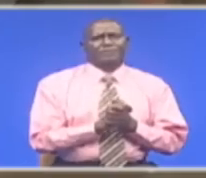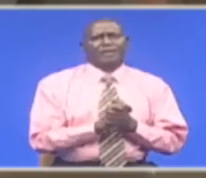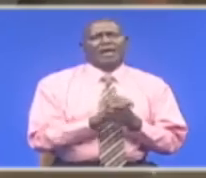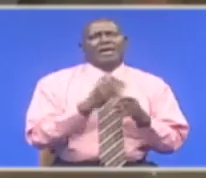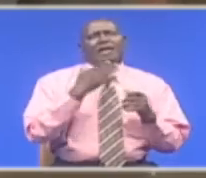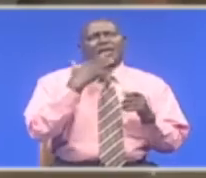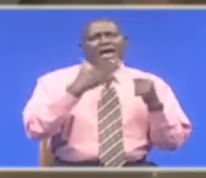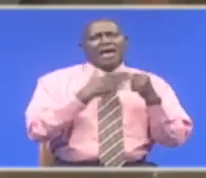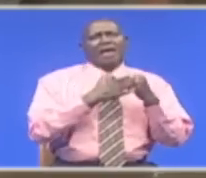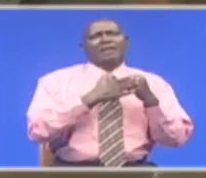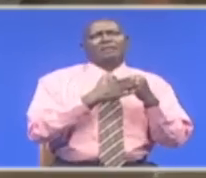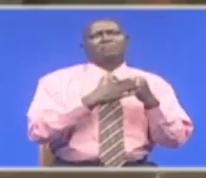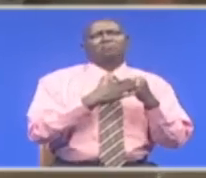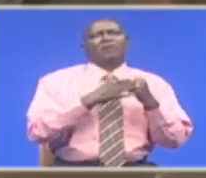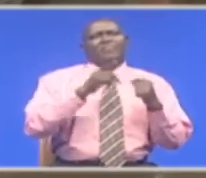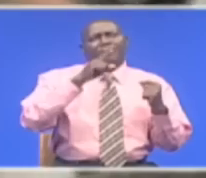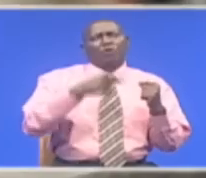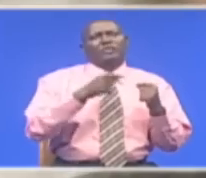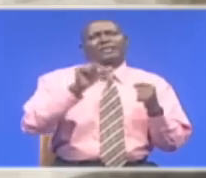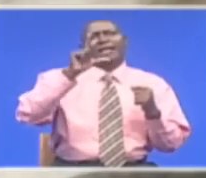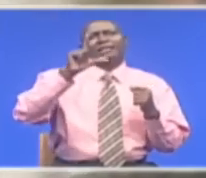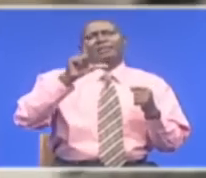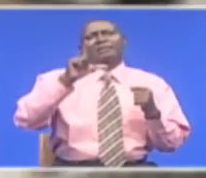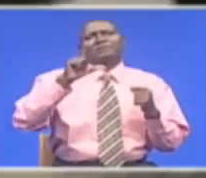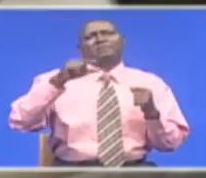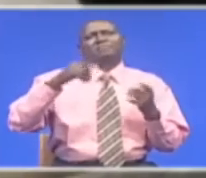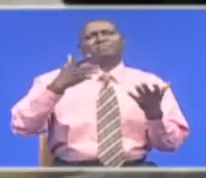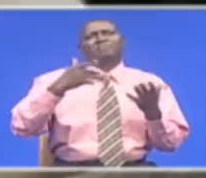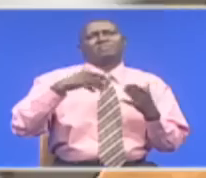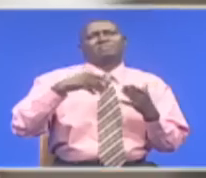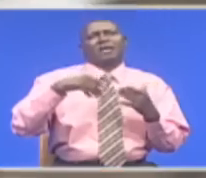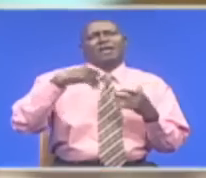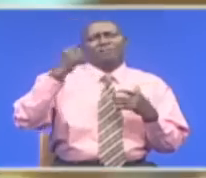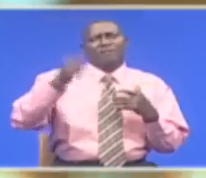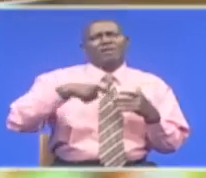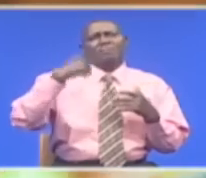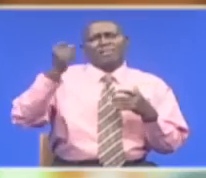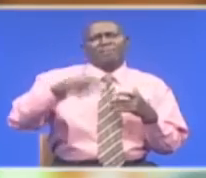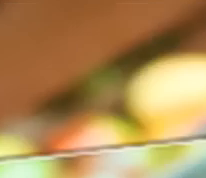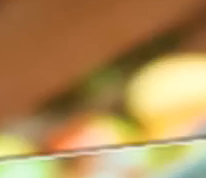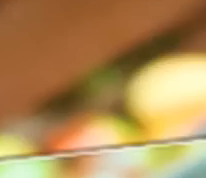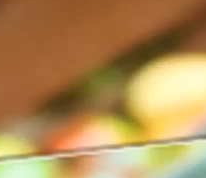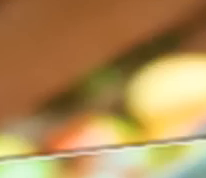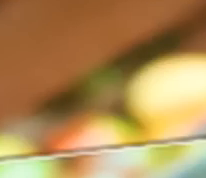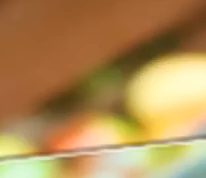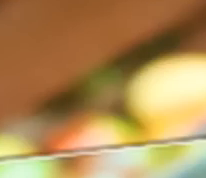average of 30 liters per cow. Zainab Wandati, NTV for Food Friday.